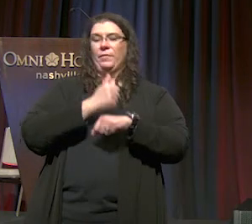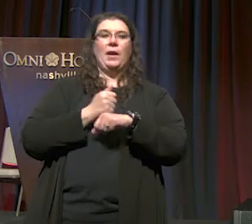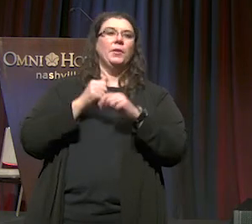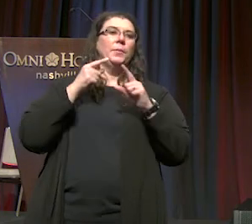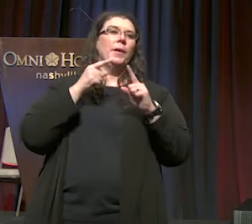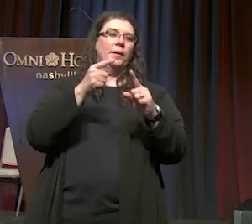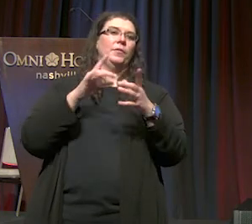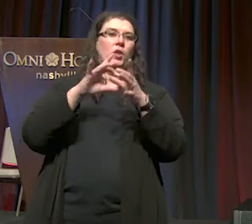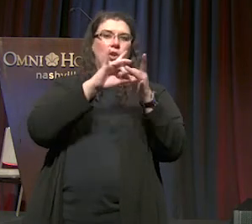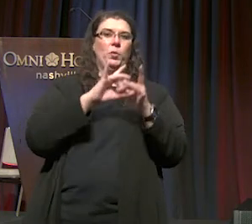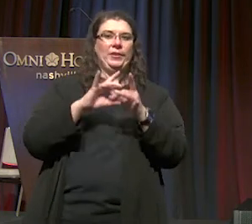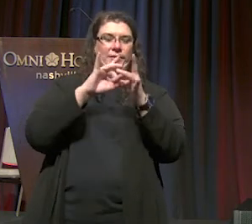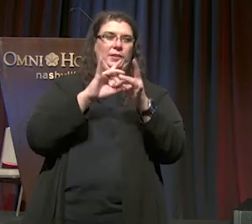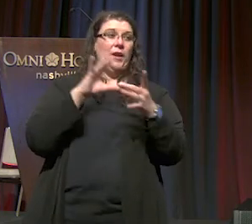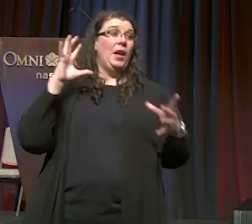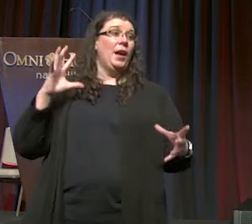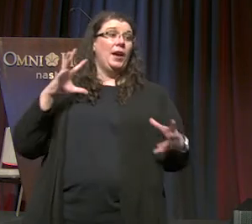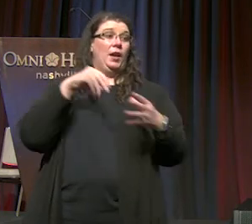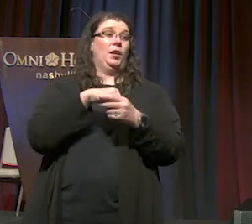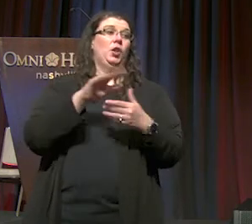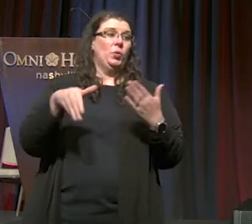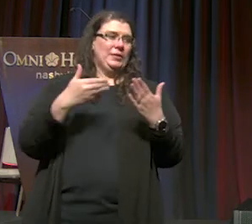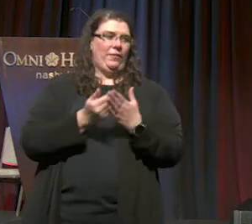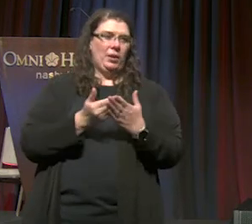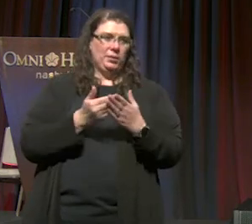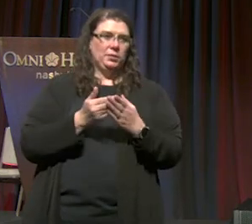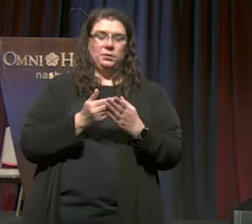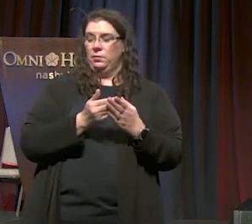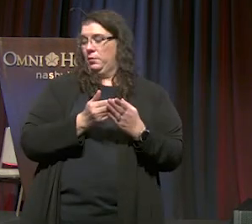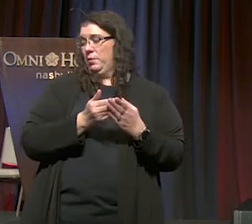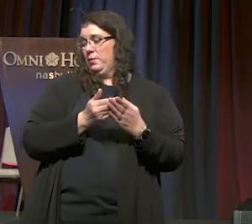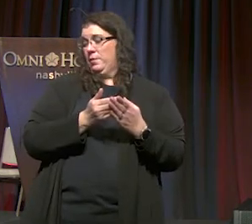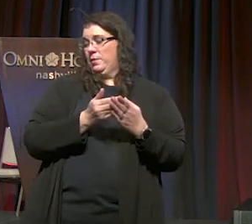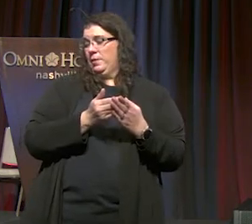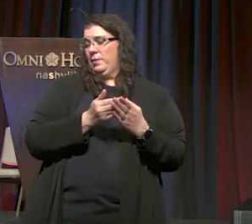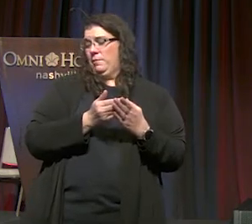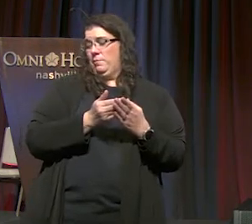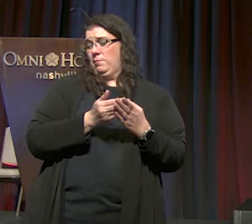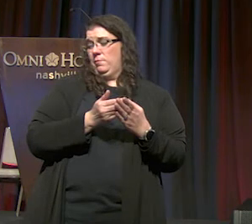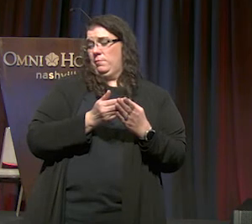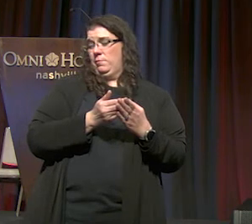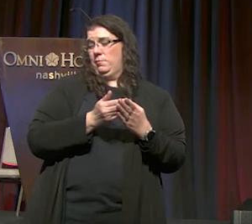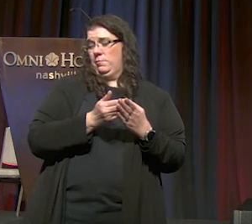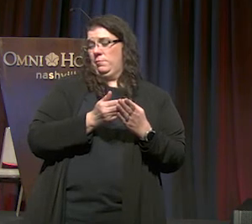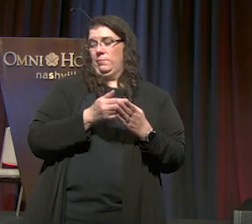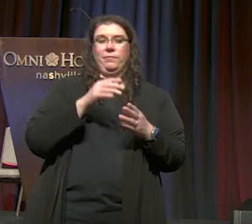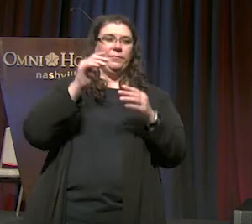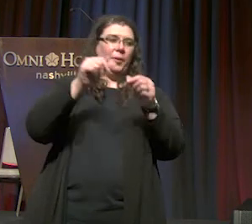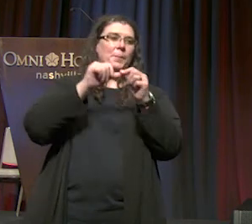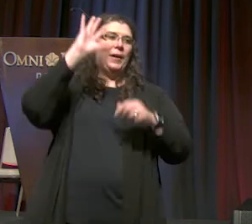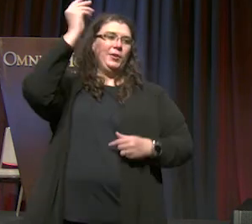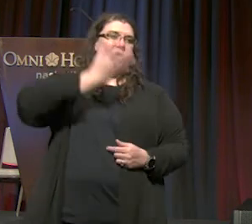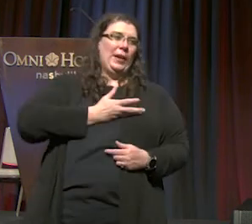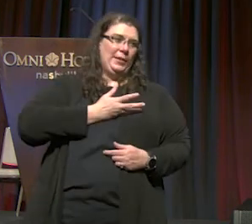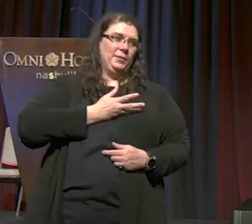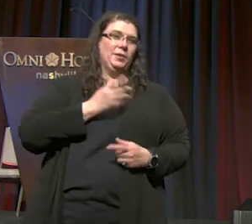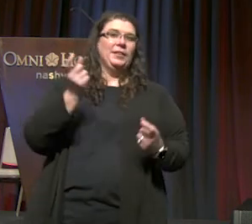unity, inclusiveness, and redemptive grace and mission in our